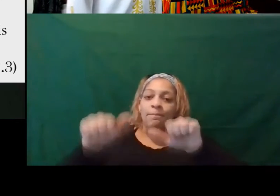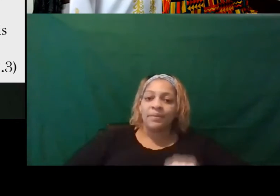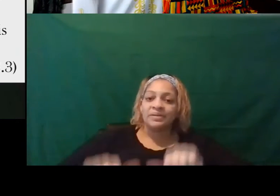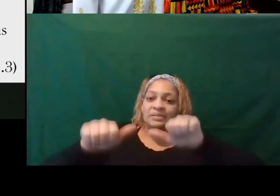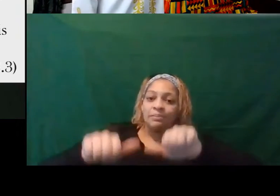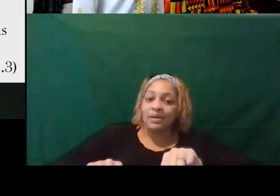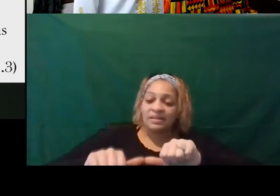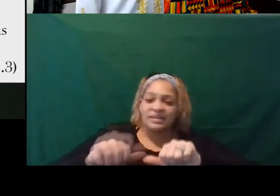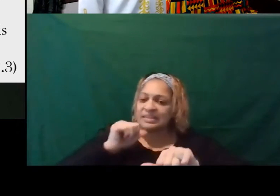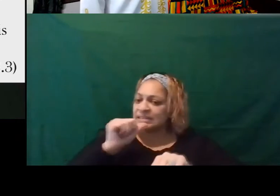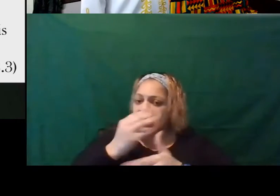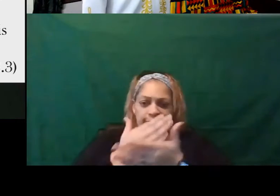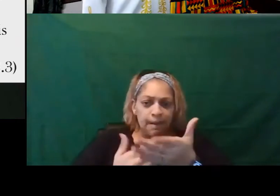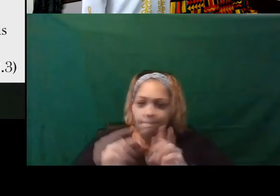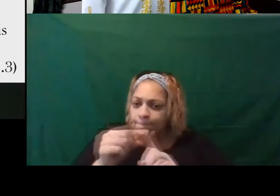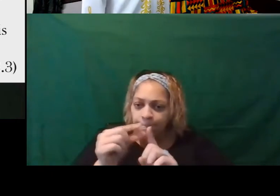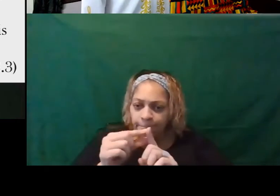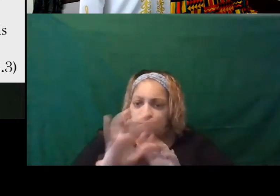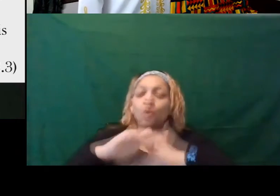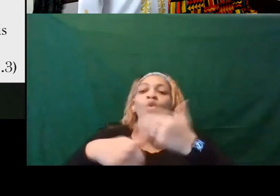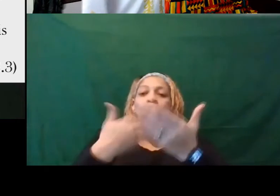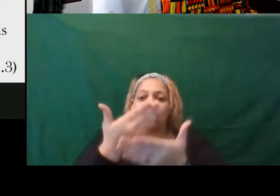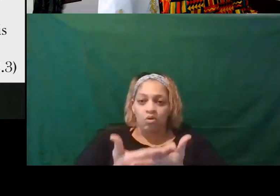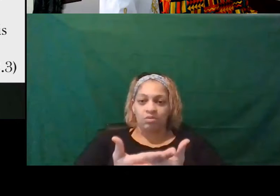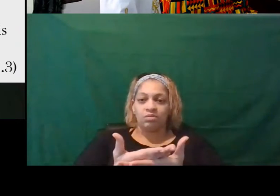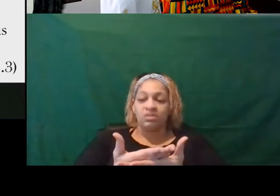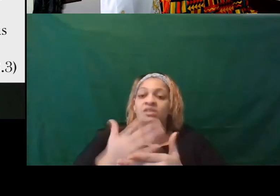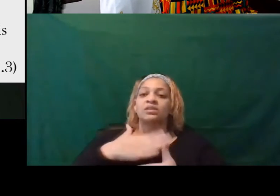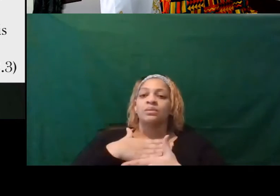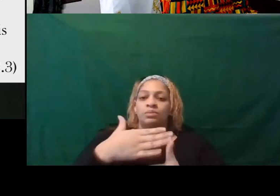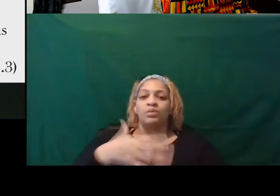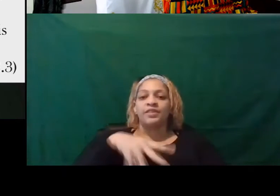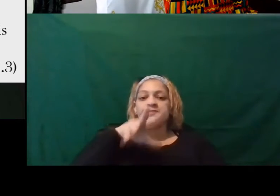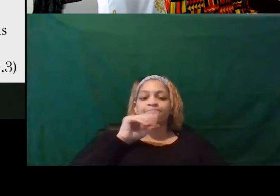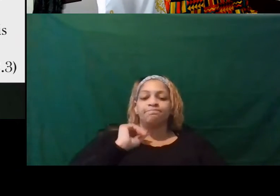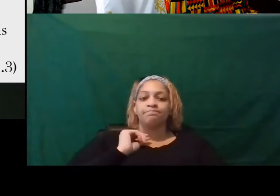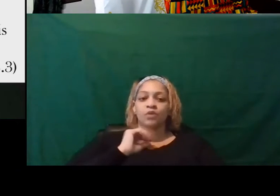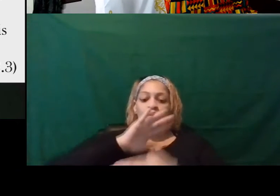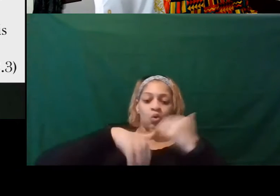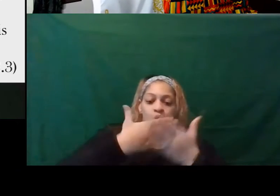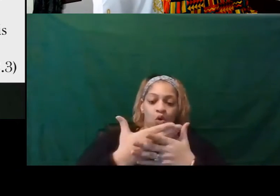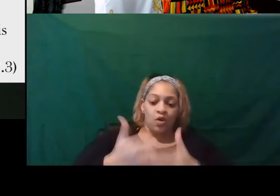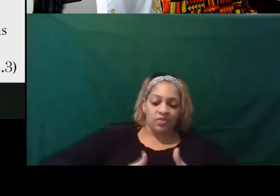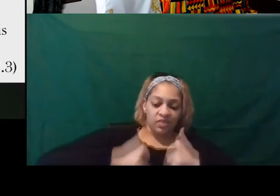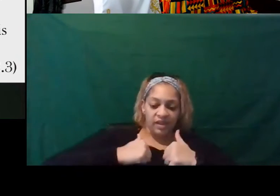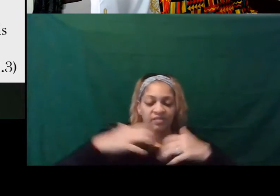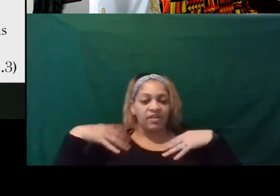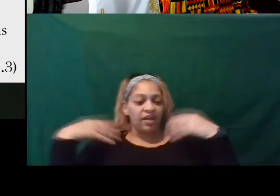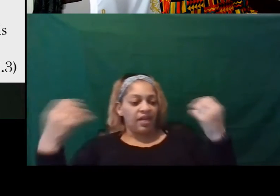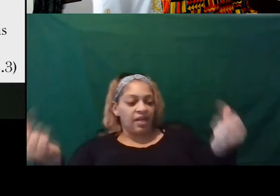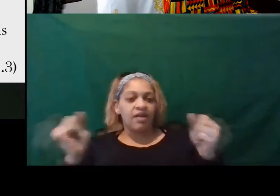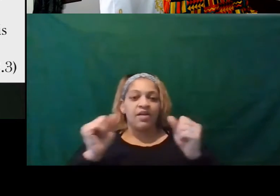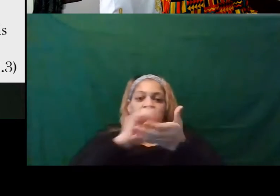some. So breathe this in. All life, health, peace, and